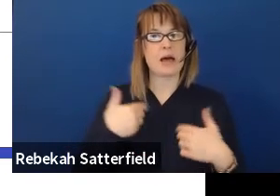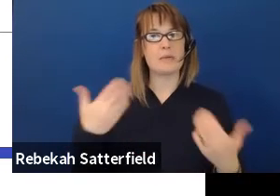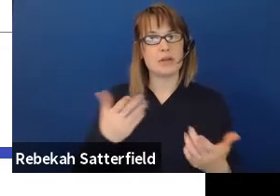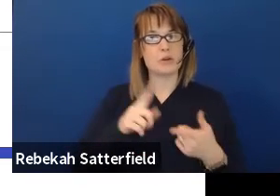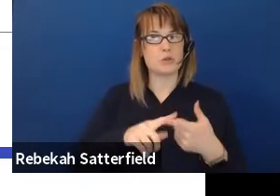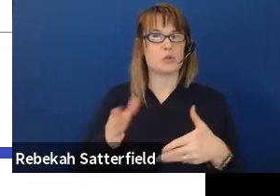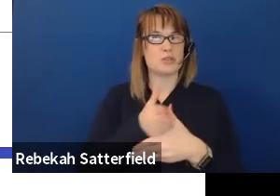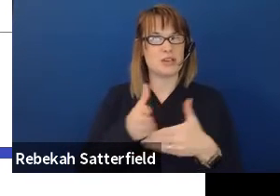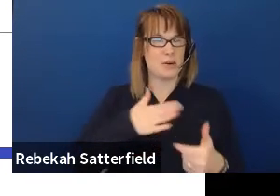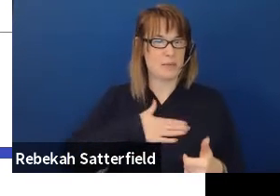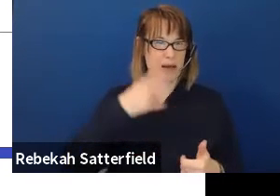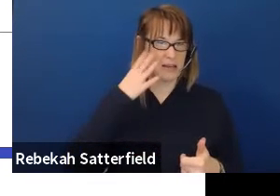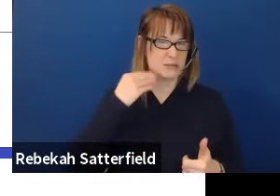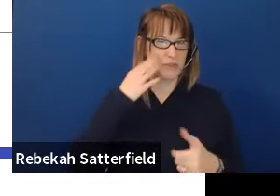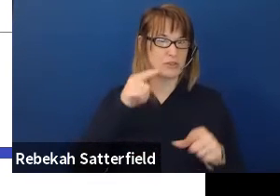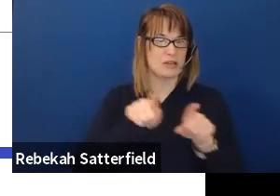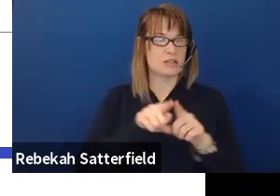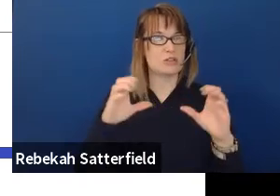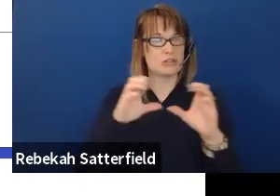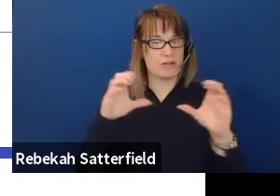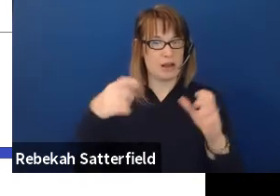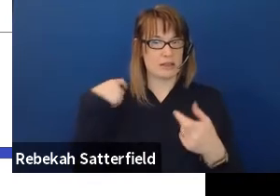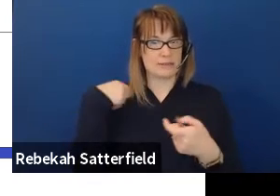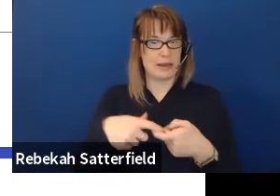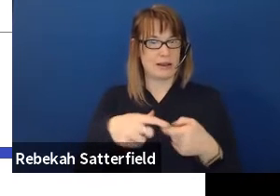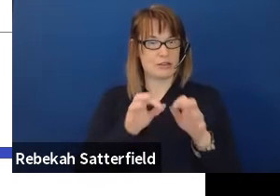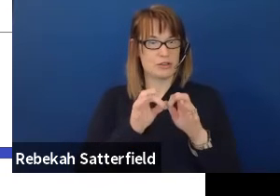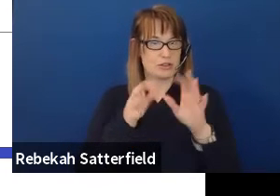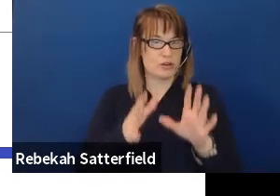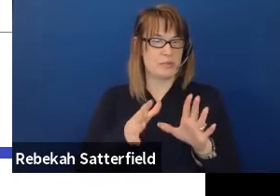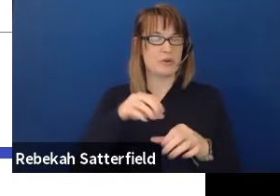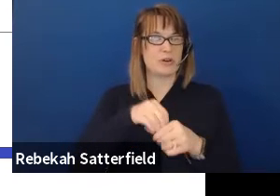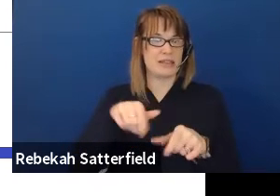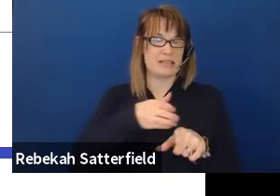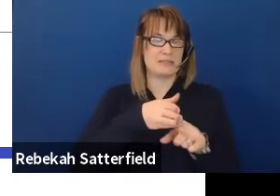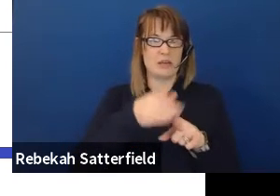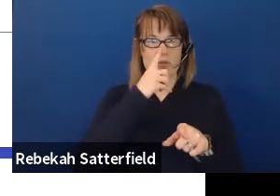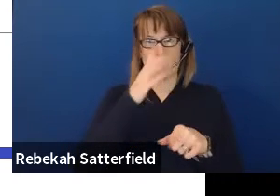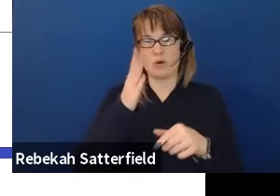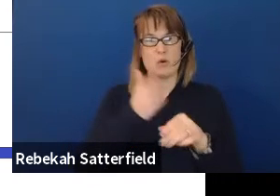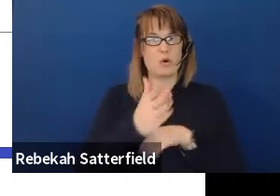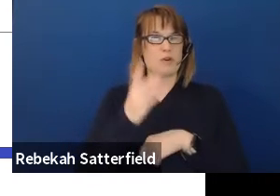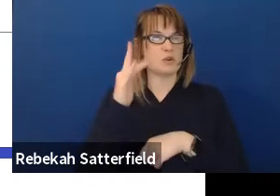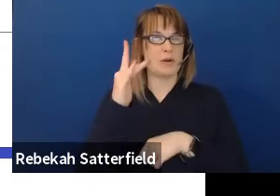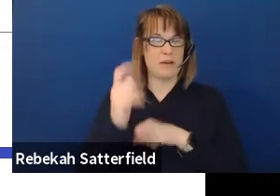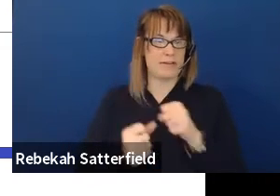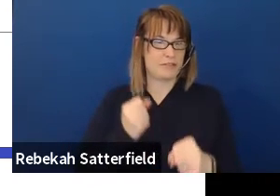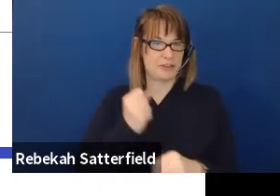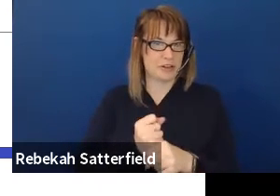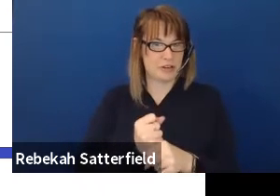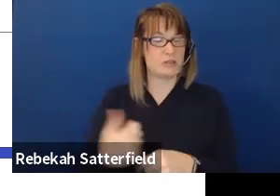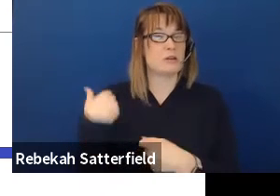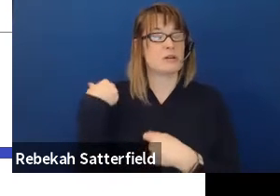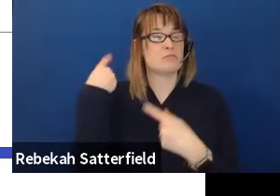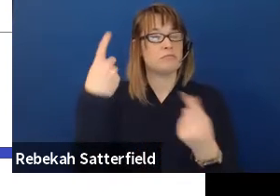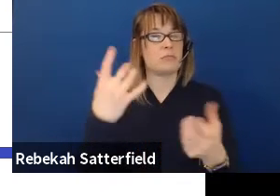my experience as a certified Spanish interpreter in this field for over 25 years. And over the